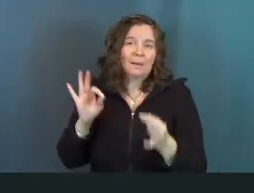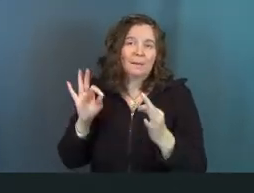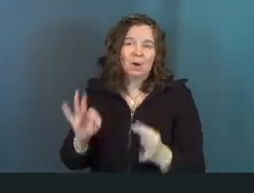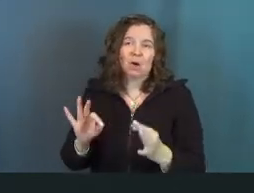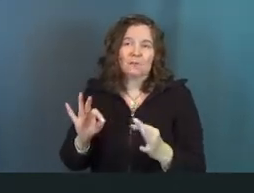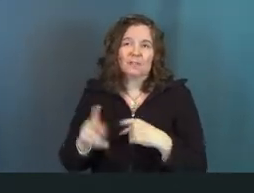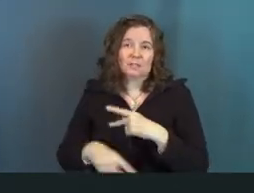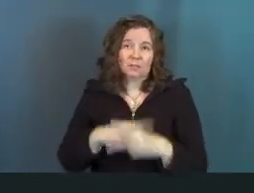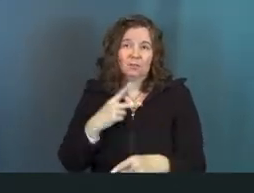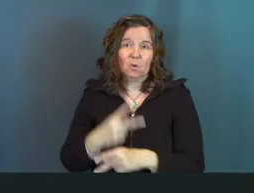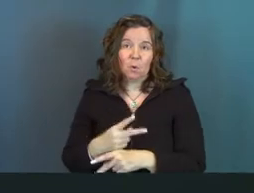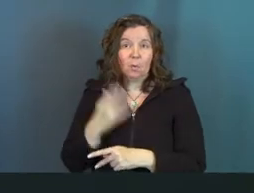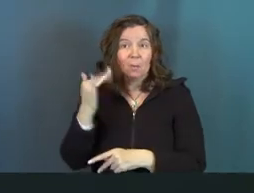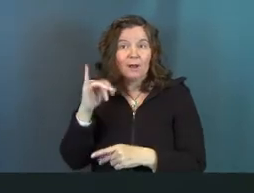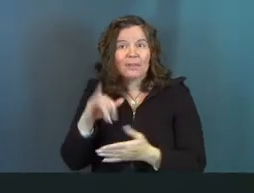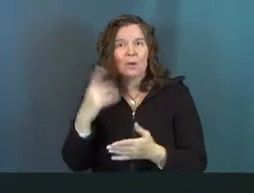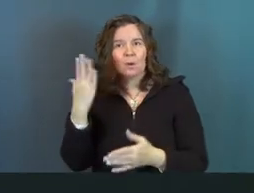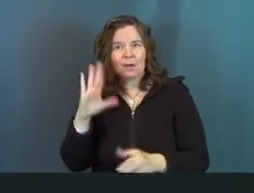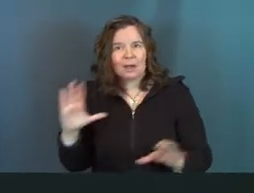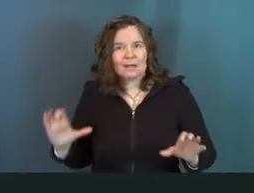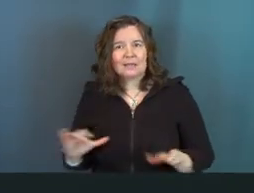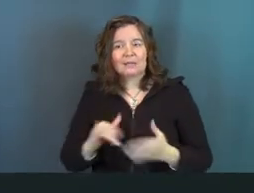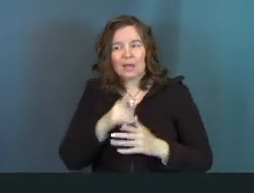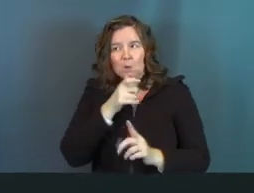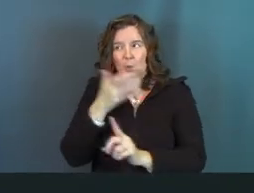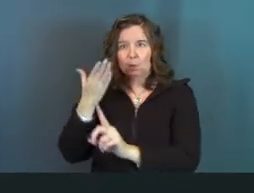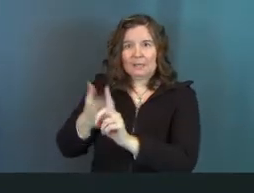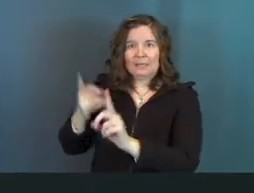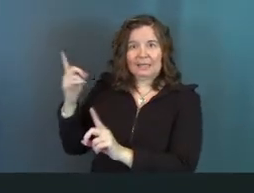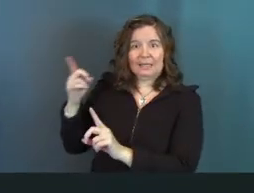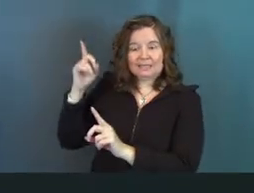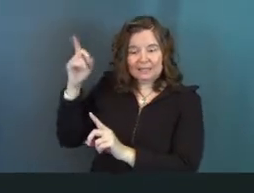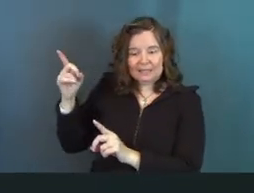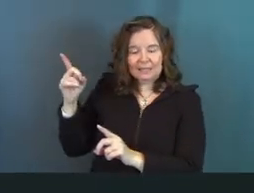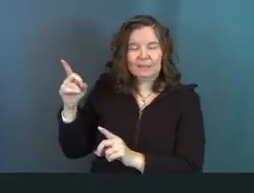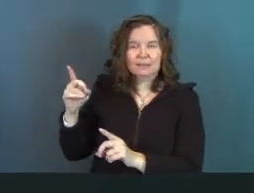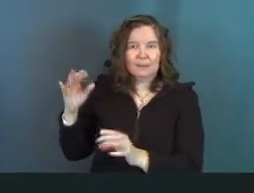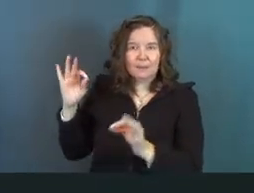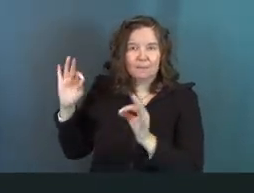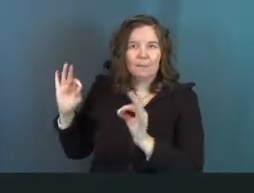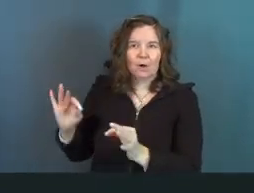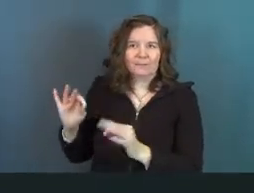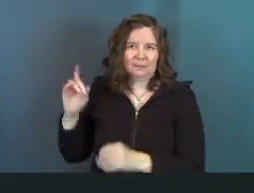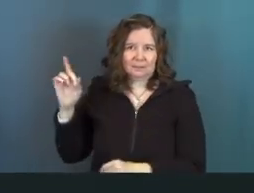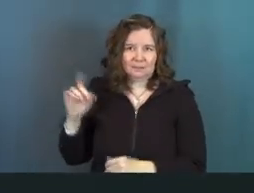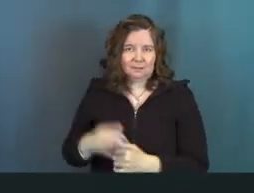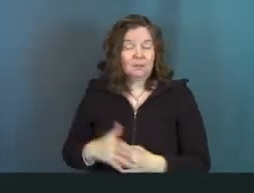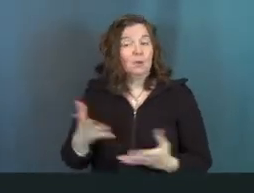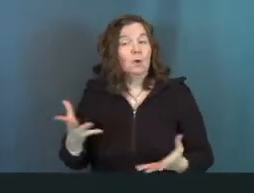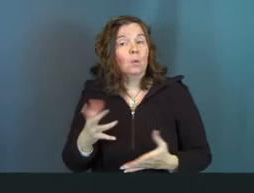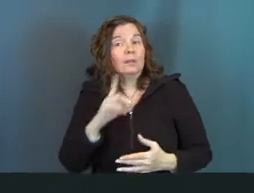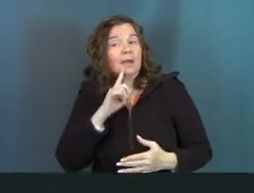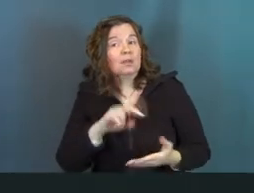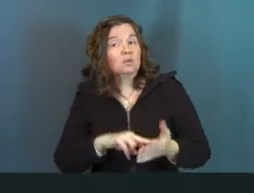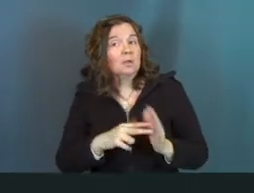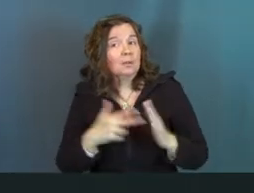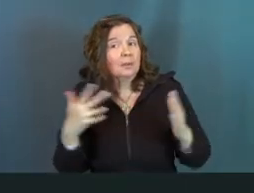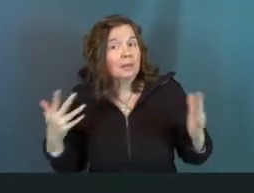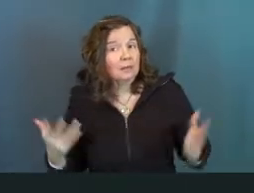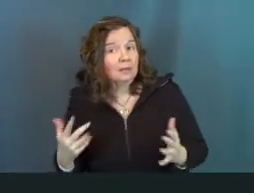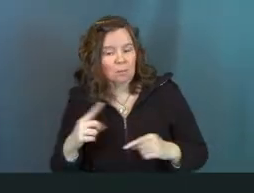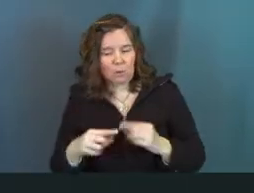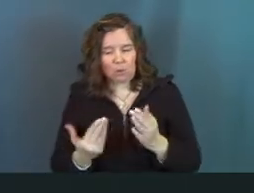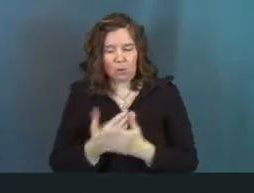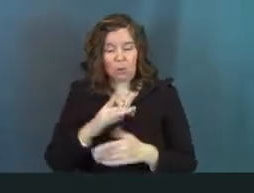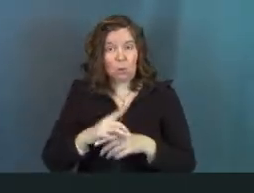perfect form because that's what God does, and that is who he is. He is perfect. So what this actually means is